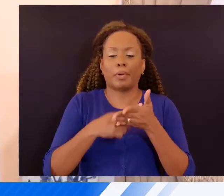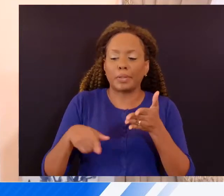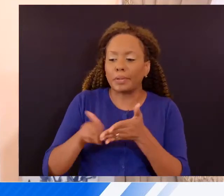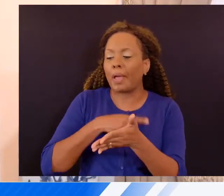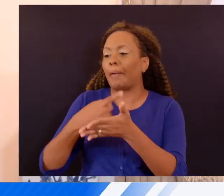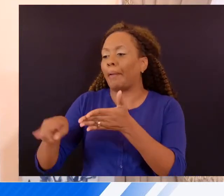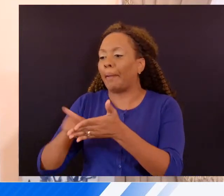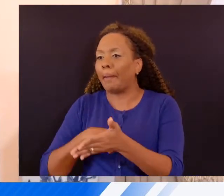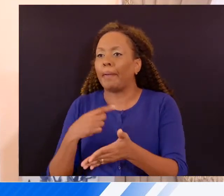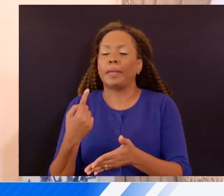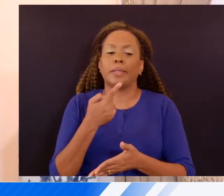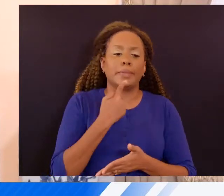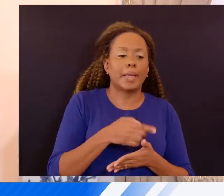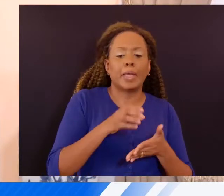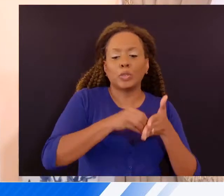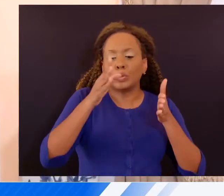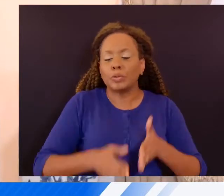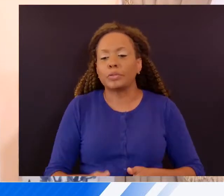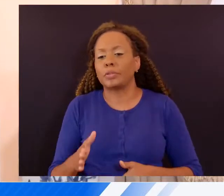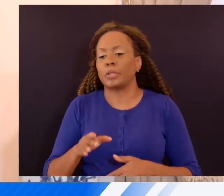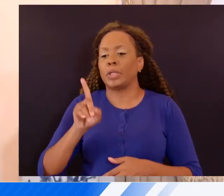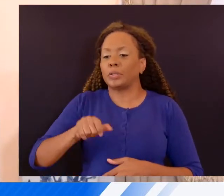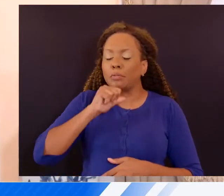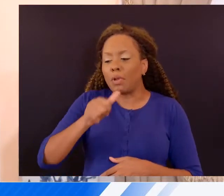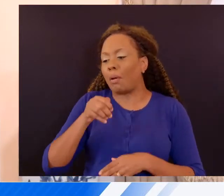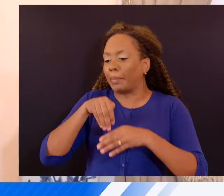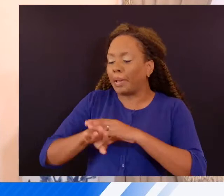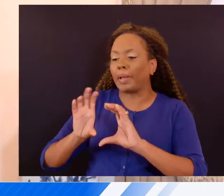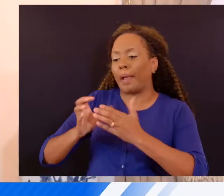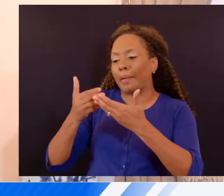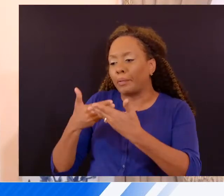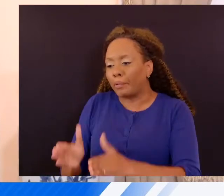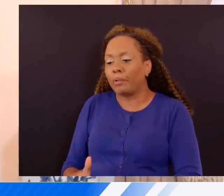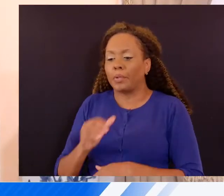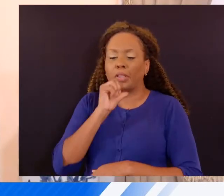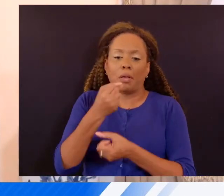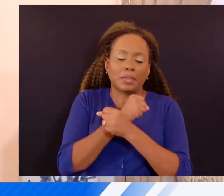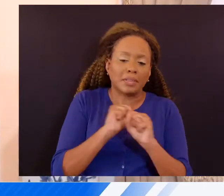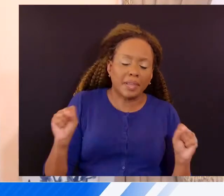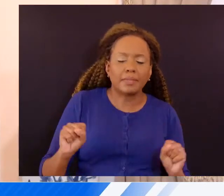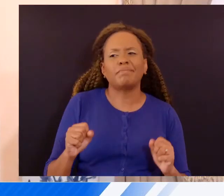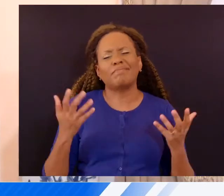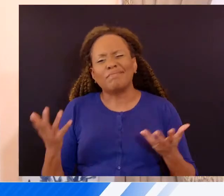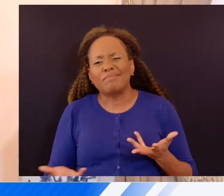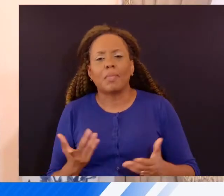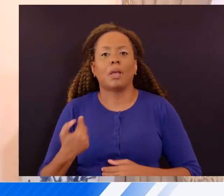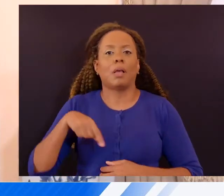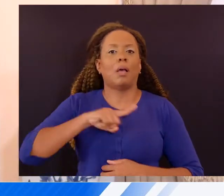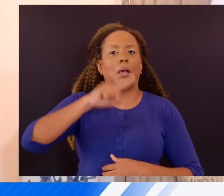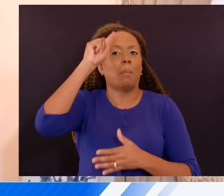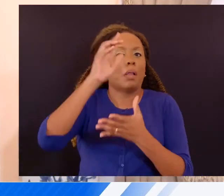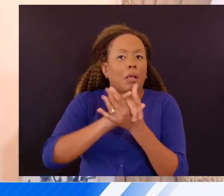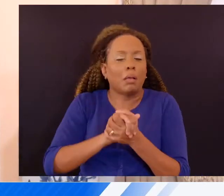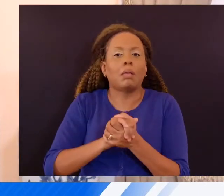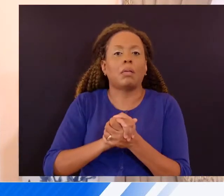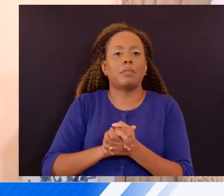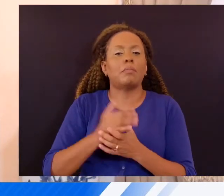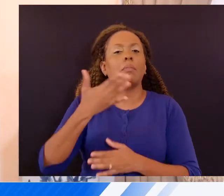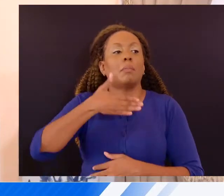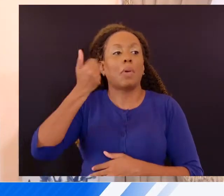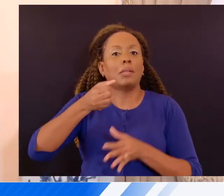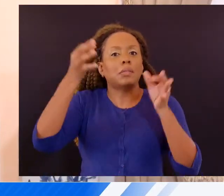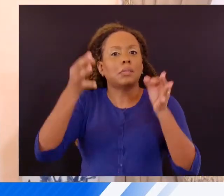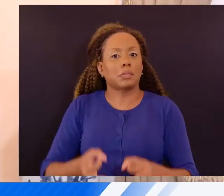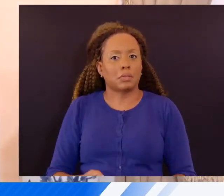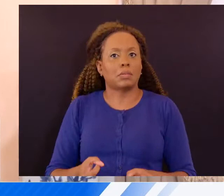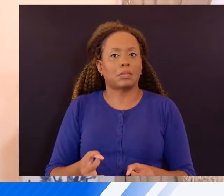were expressed in various circles about the safe reopening of schools, we believed as a government that it was in the best interest of our